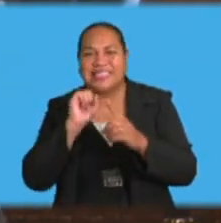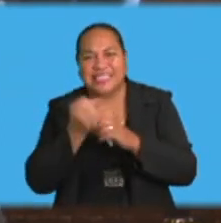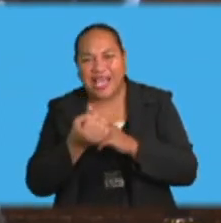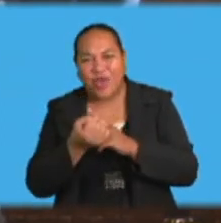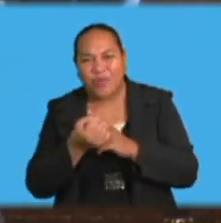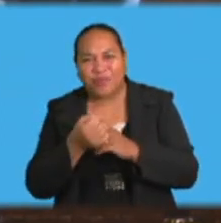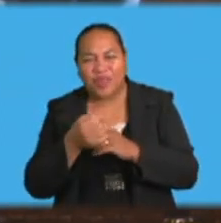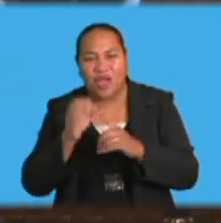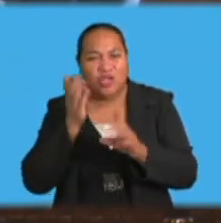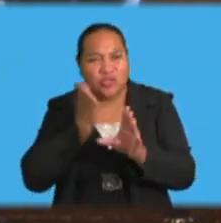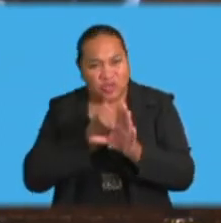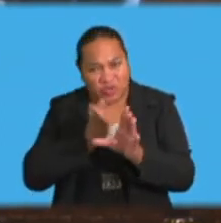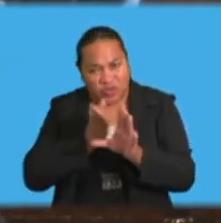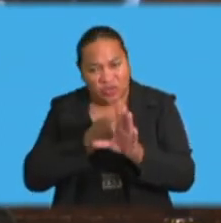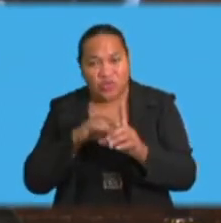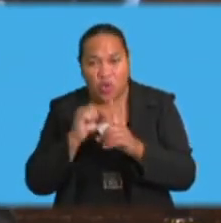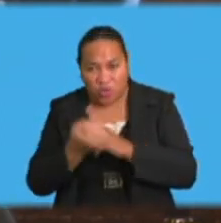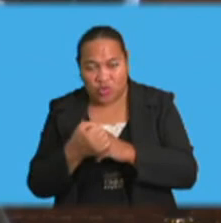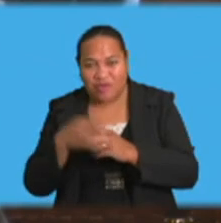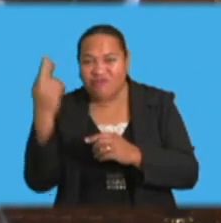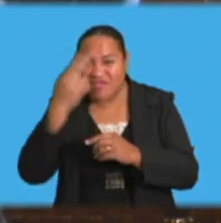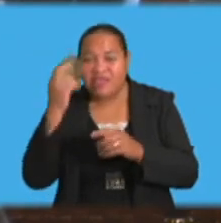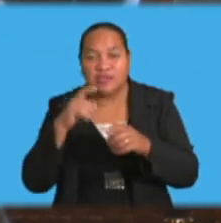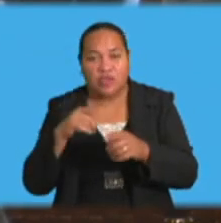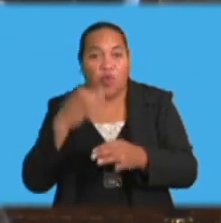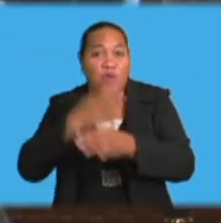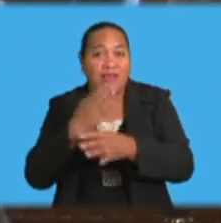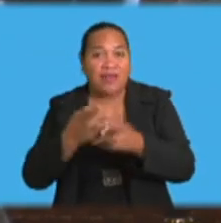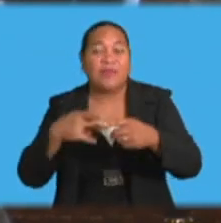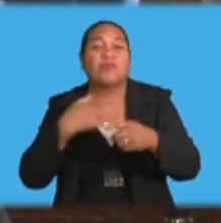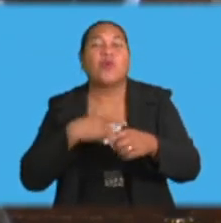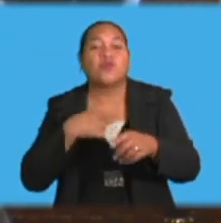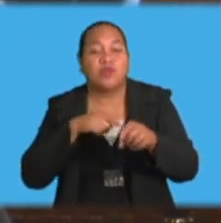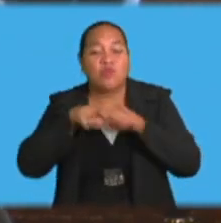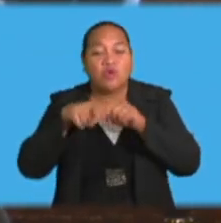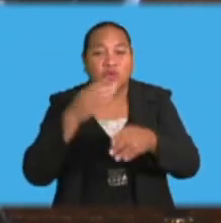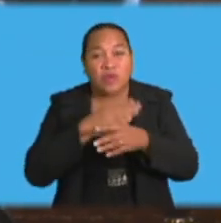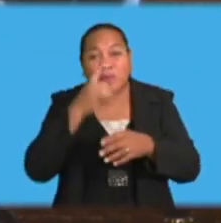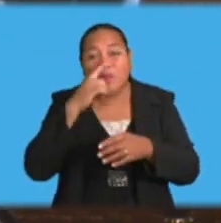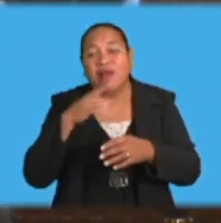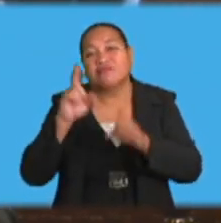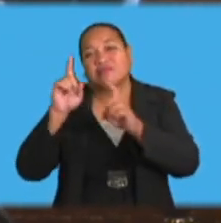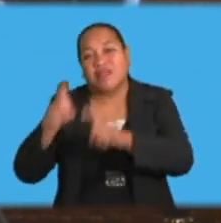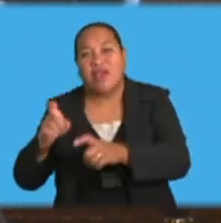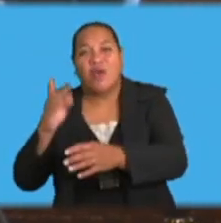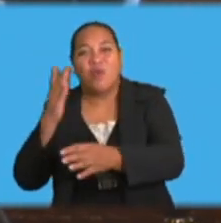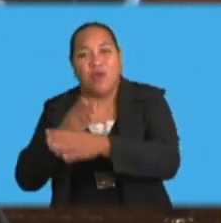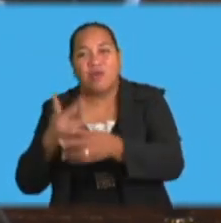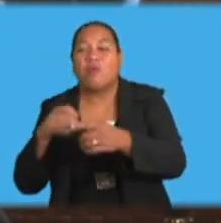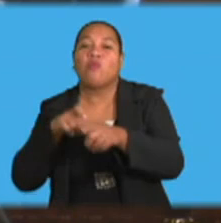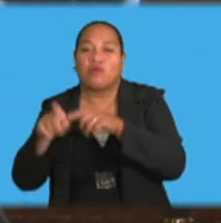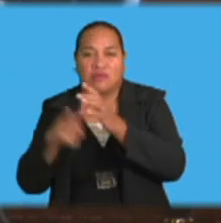So promotion measures must be adopted to address them. Workers spend a large proportion of their time at work. There is also a